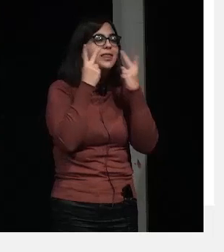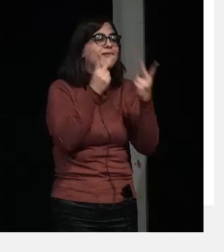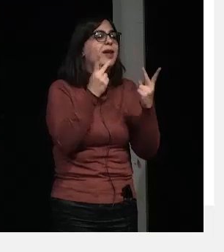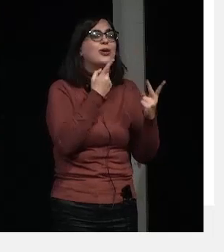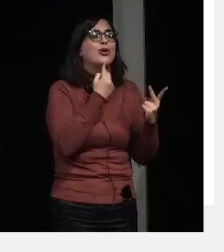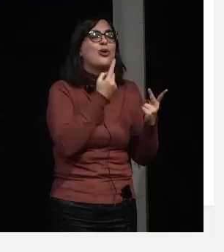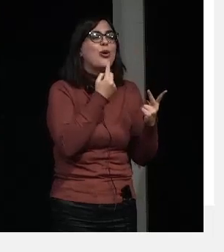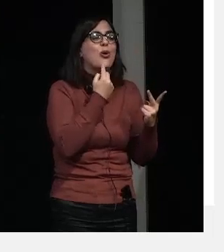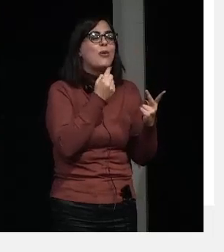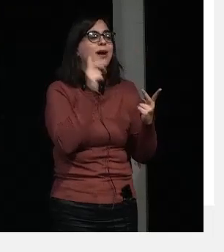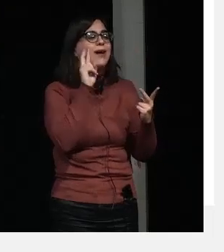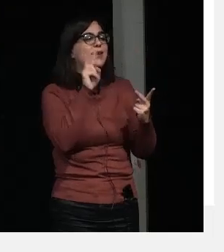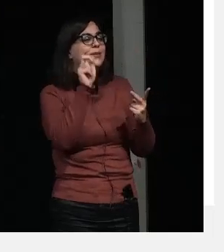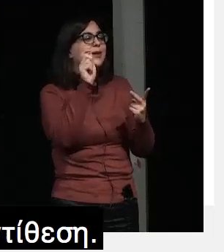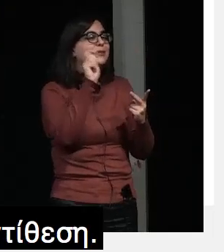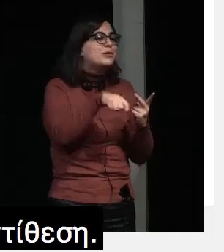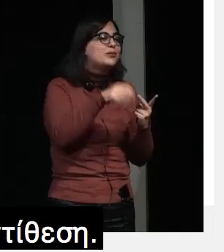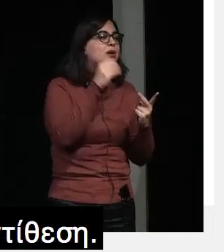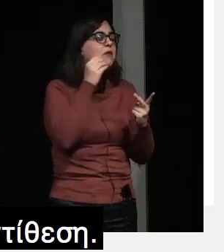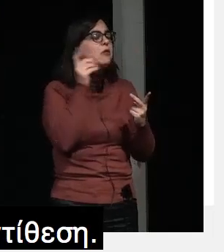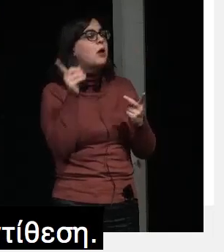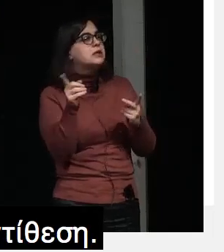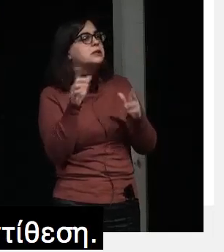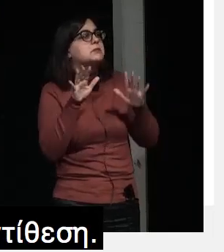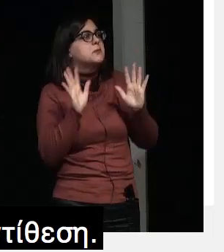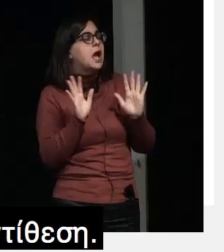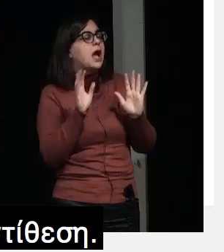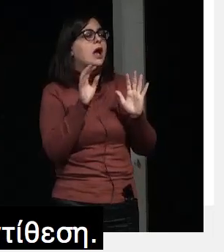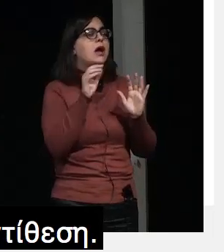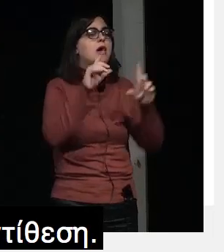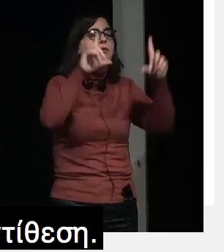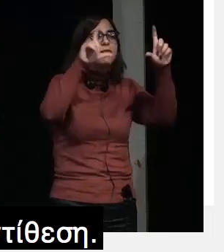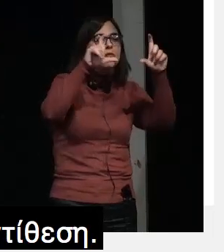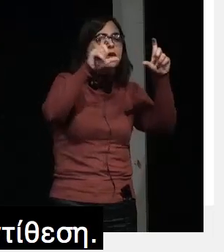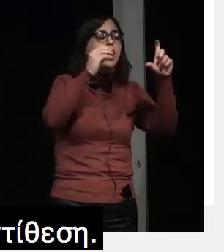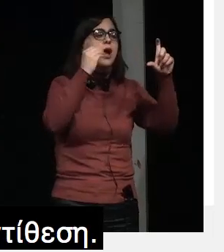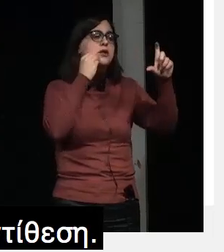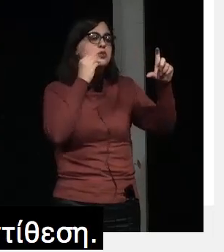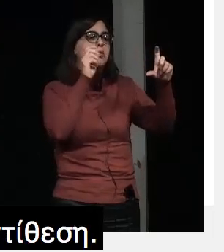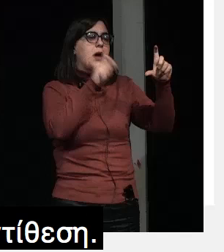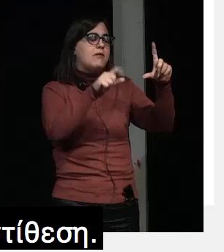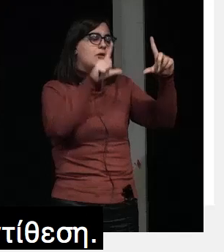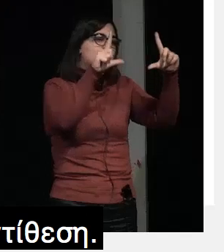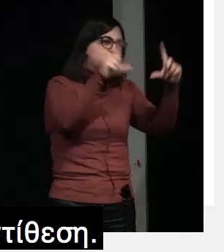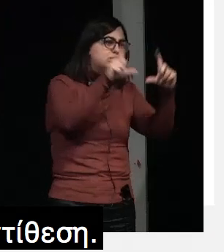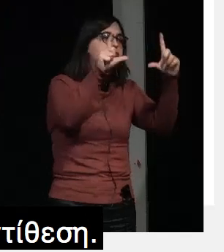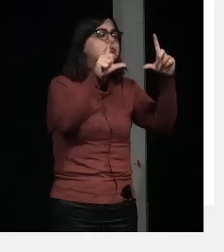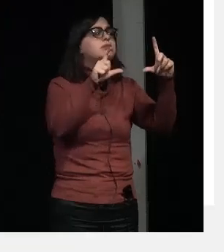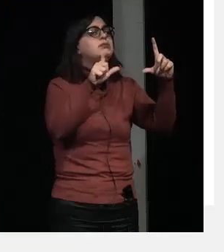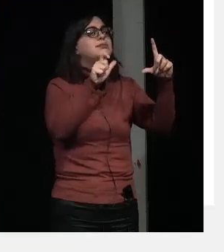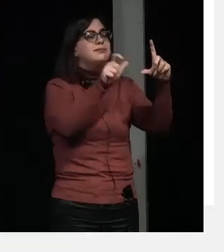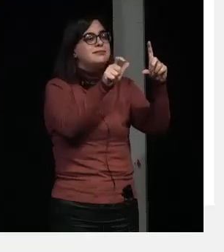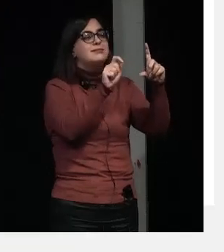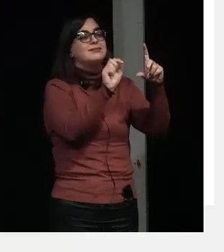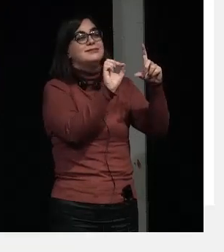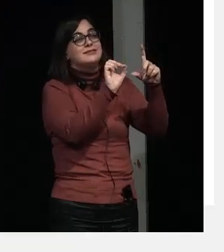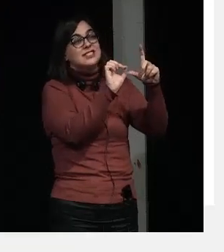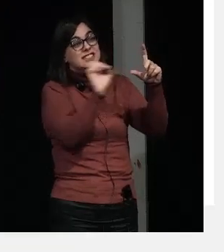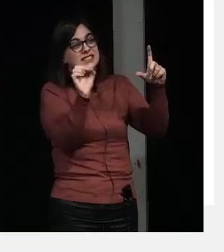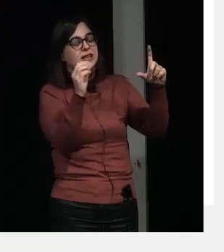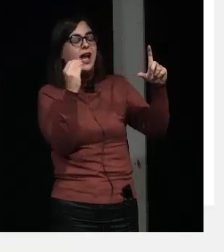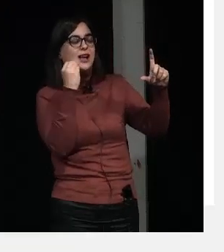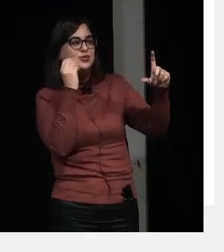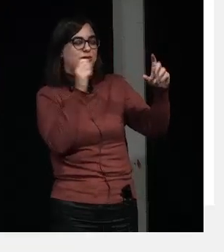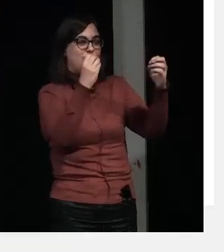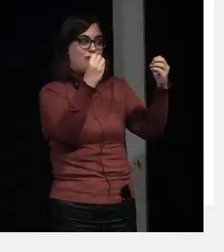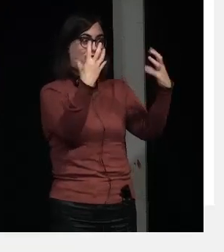out and you put it on grayscale and you take a picture, and that's the way you can tell if there's enough contrast. I mean, how simple